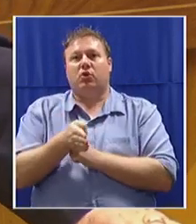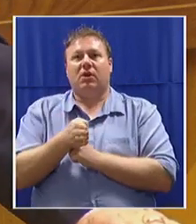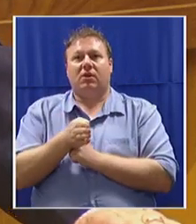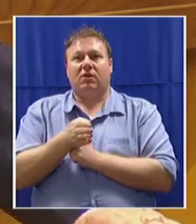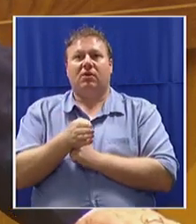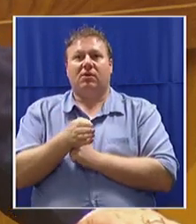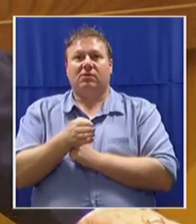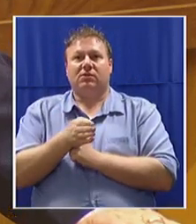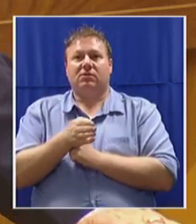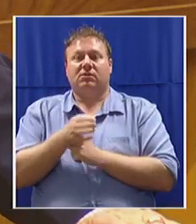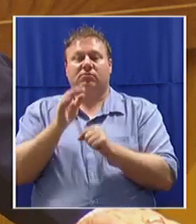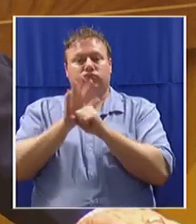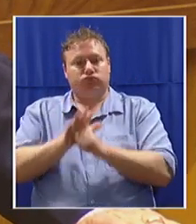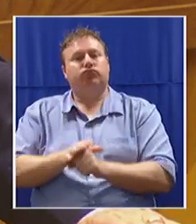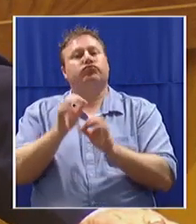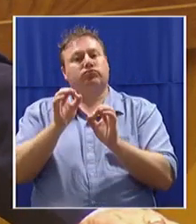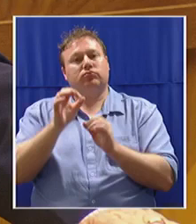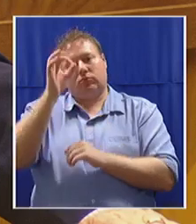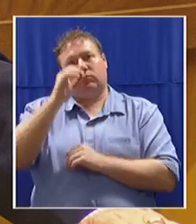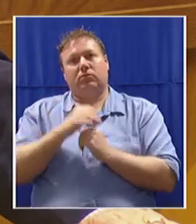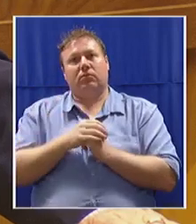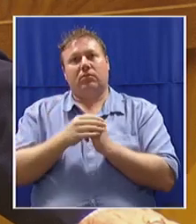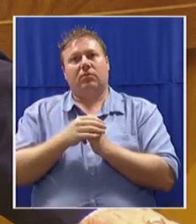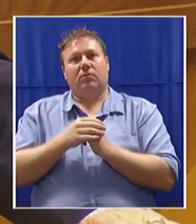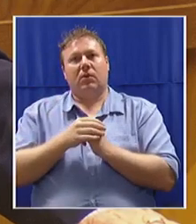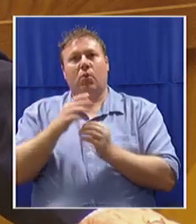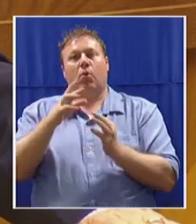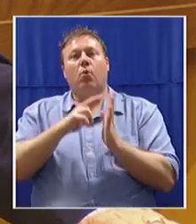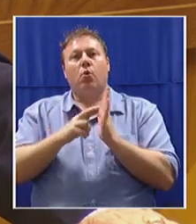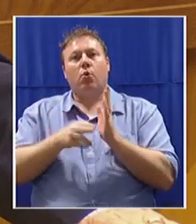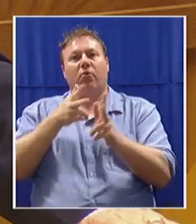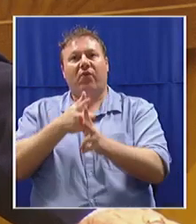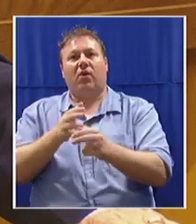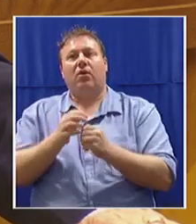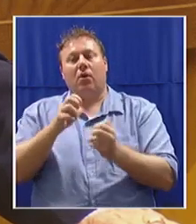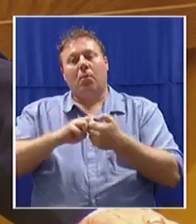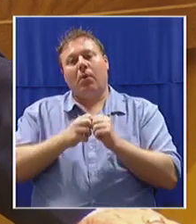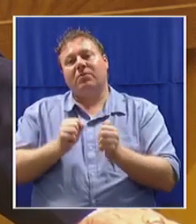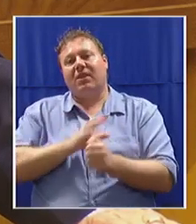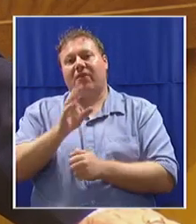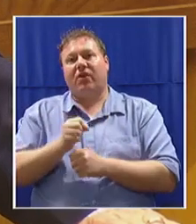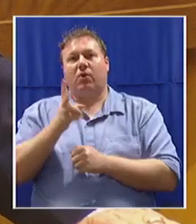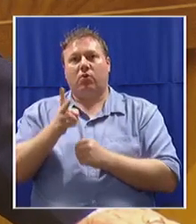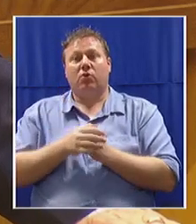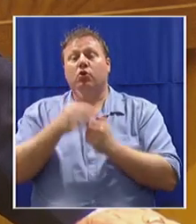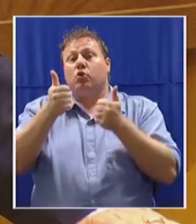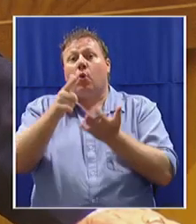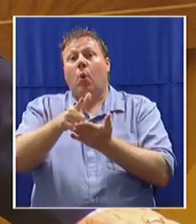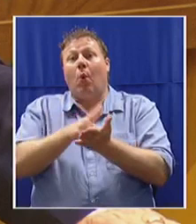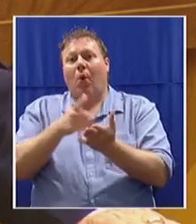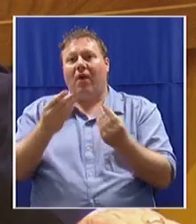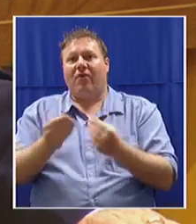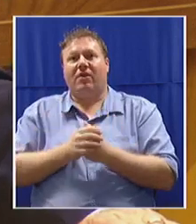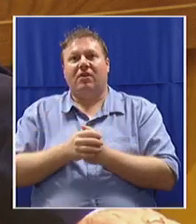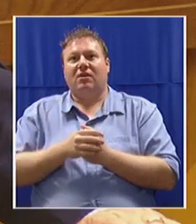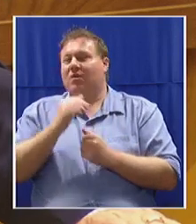be enforced. You know, the problem of South Africa partly is also that we have some good legislation, but